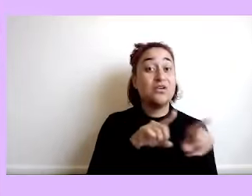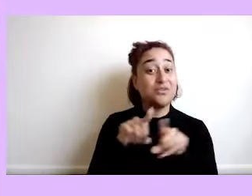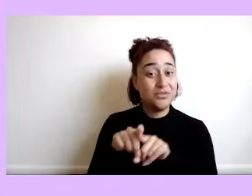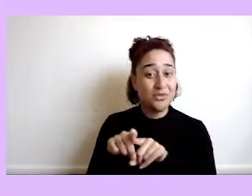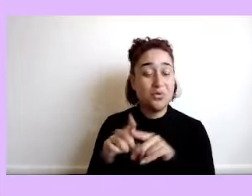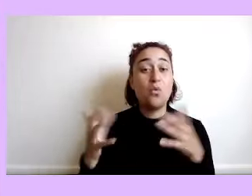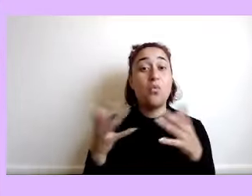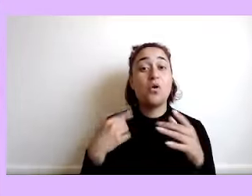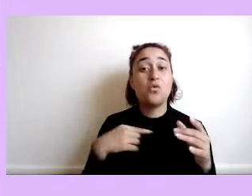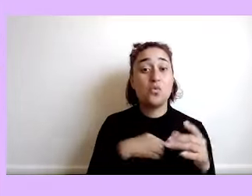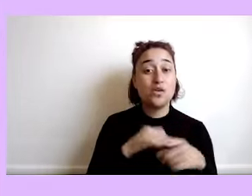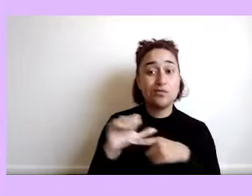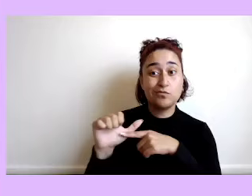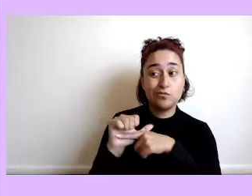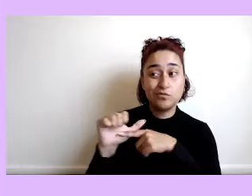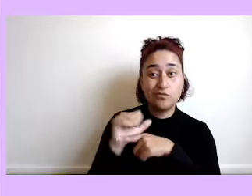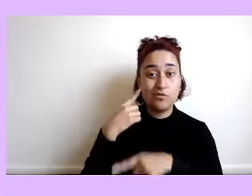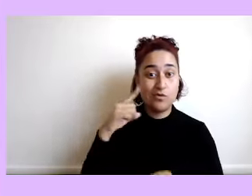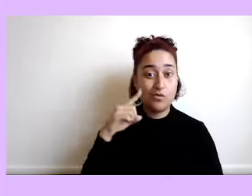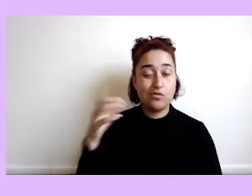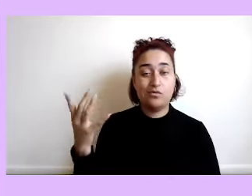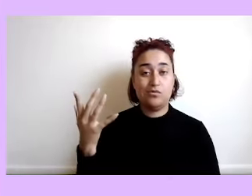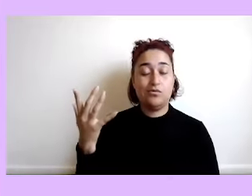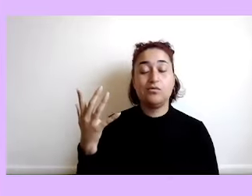are we rehearsing for?